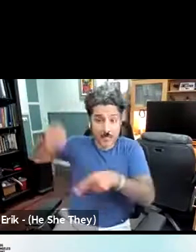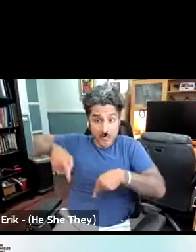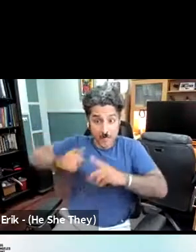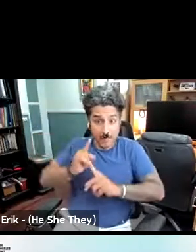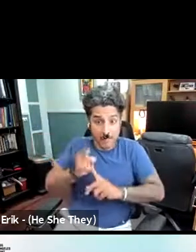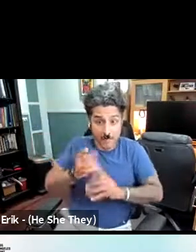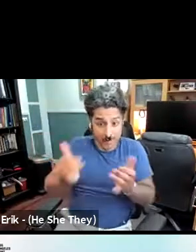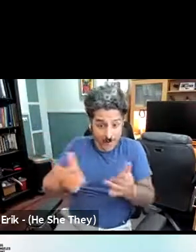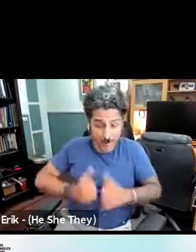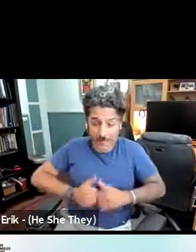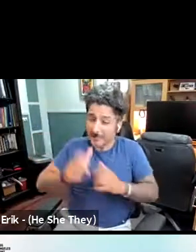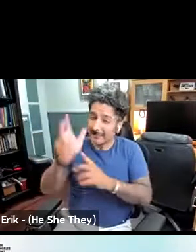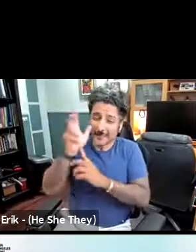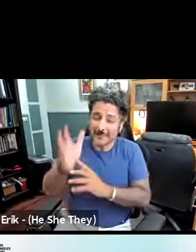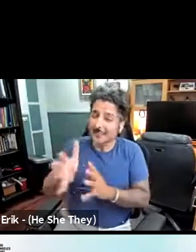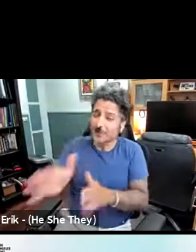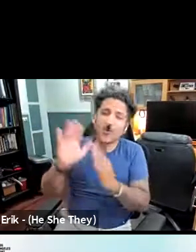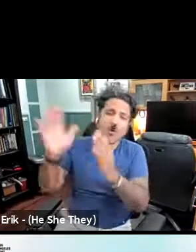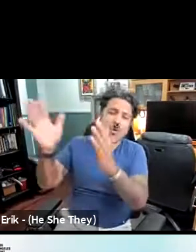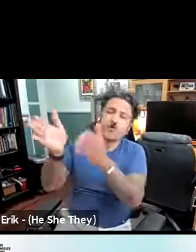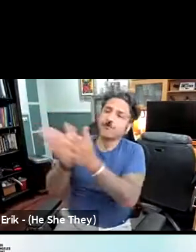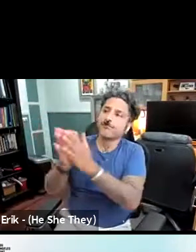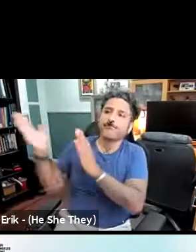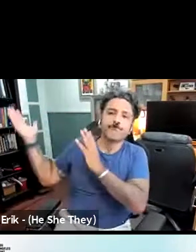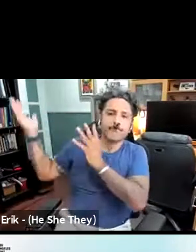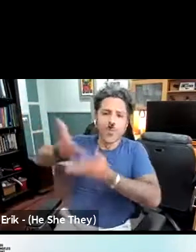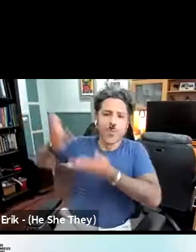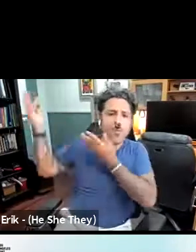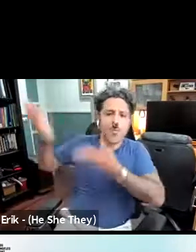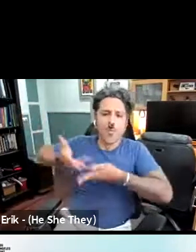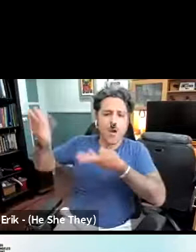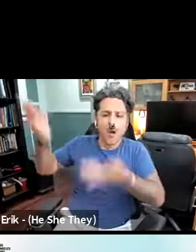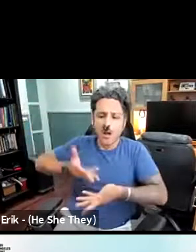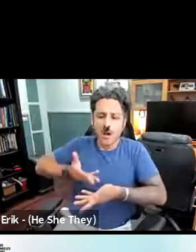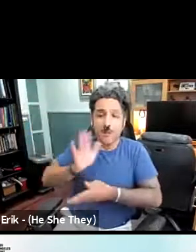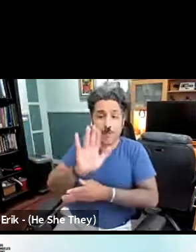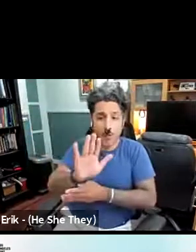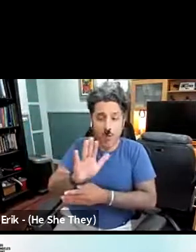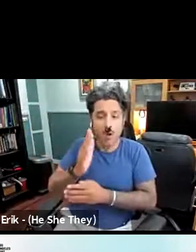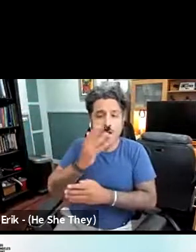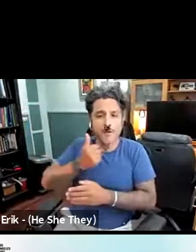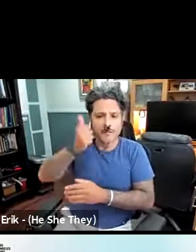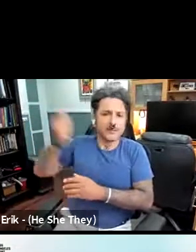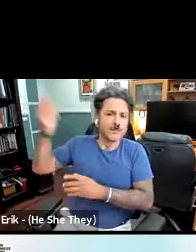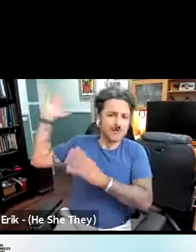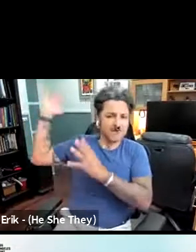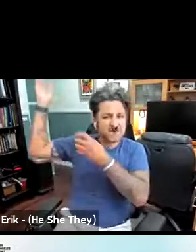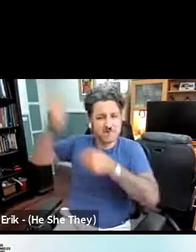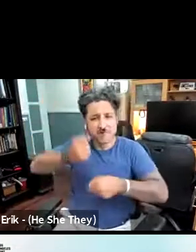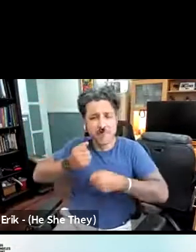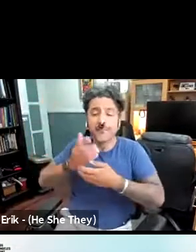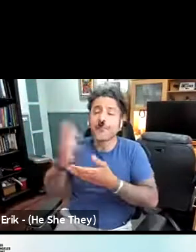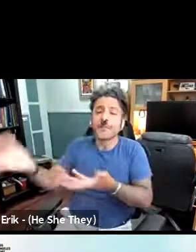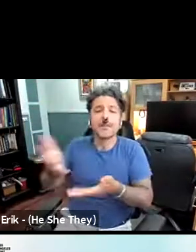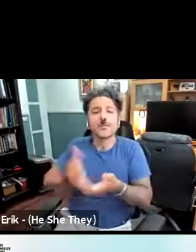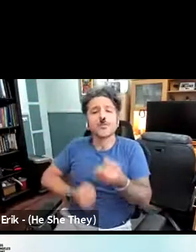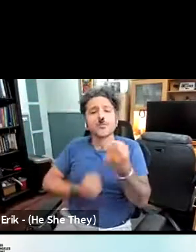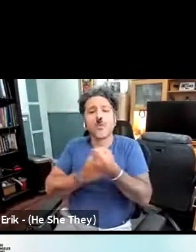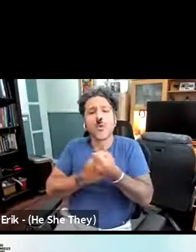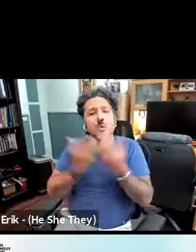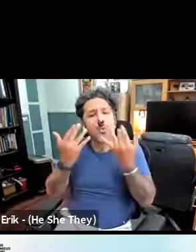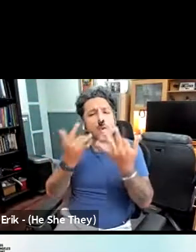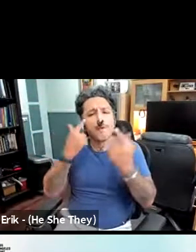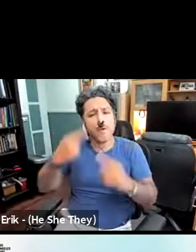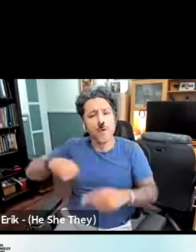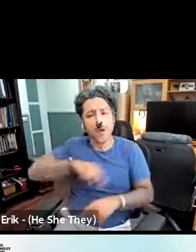you listen, call them out right now. This is the moment. Everybody that is listening, call them all out and call them down. That's what they are here for. They're waiting for